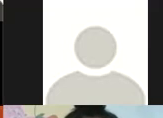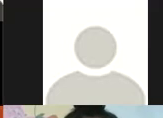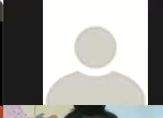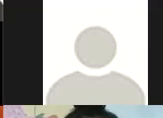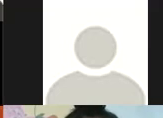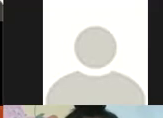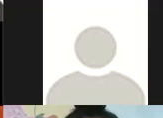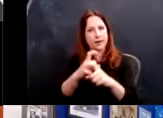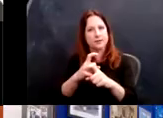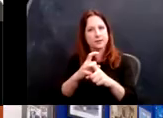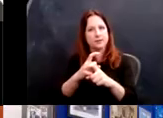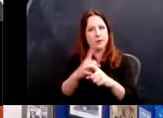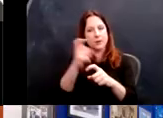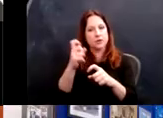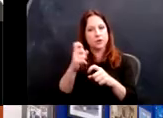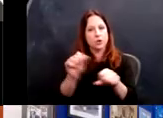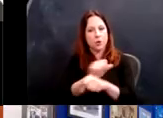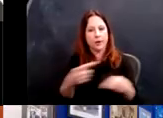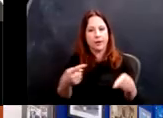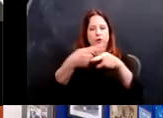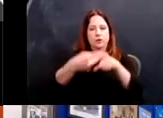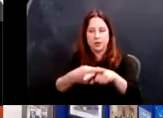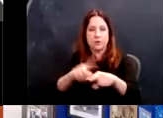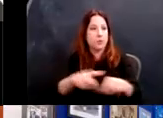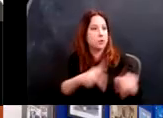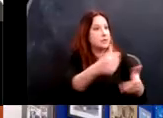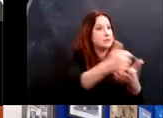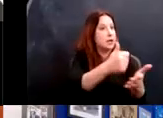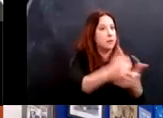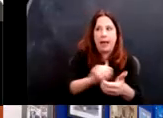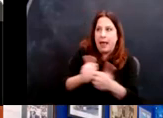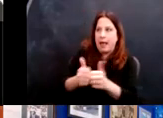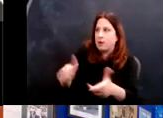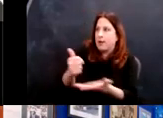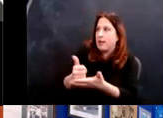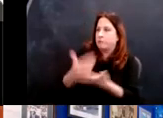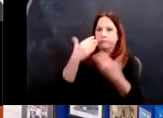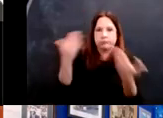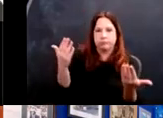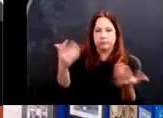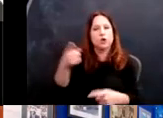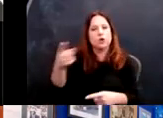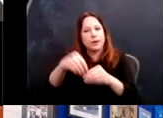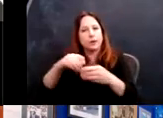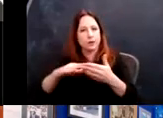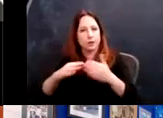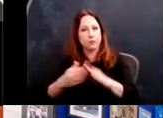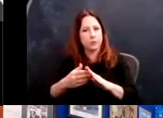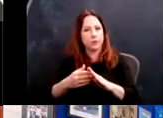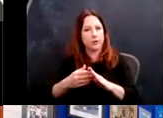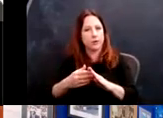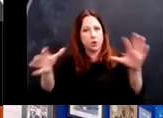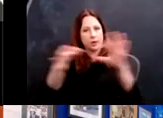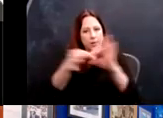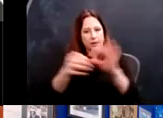the intersection point between somebody who needs help and doesn't entirely know how to do it, and you being in the community to make that linkage